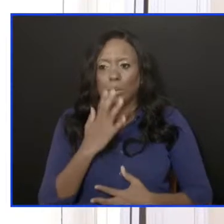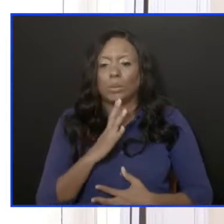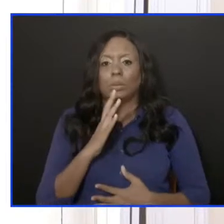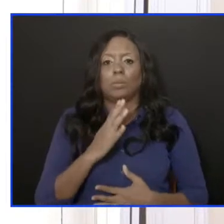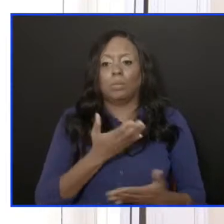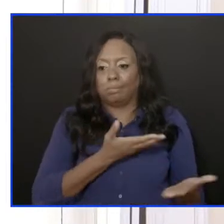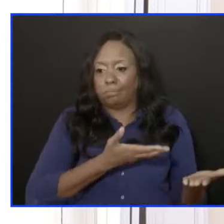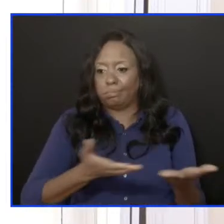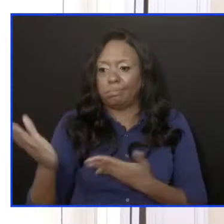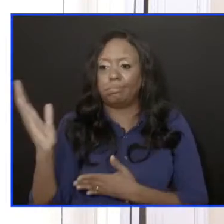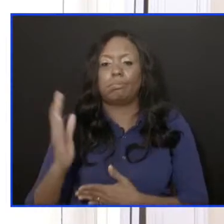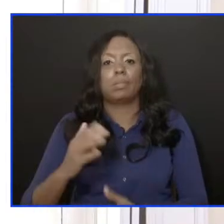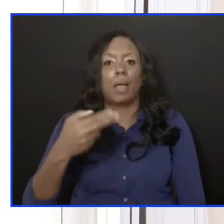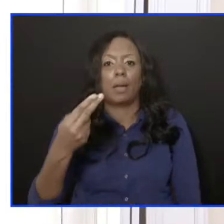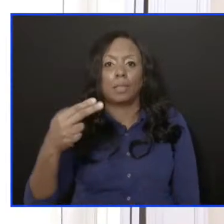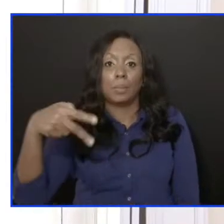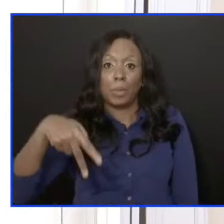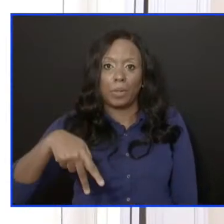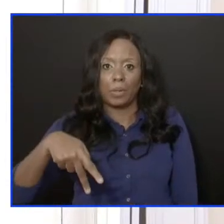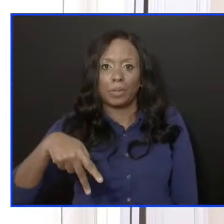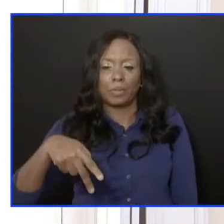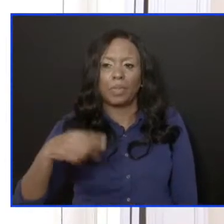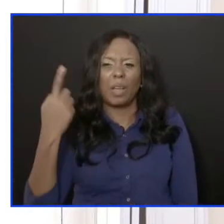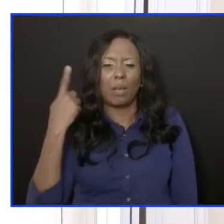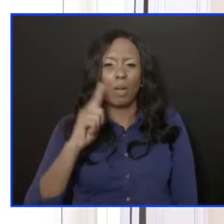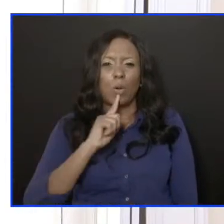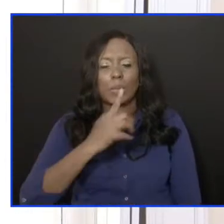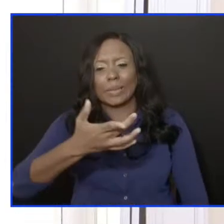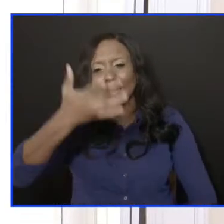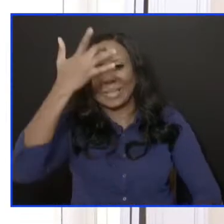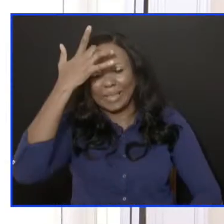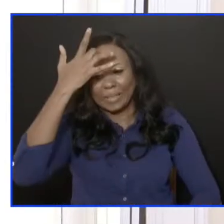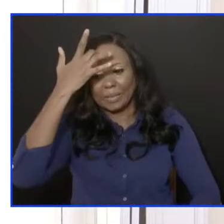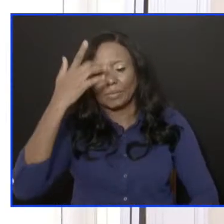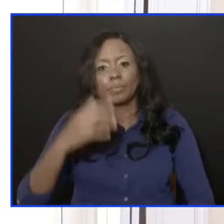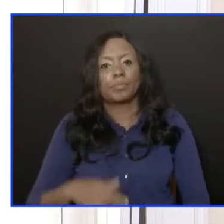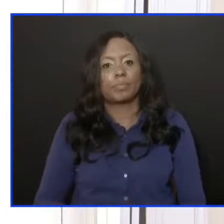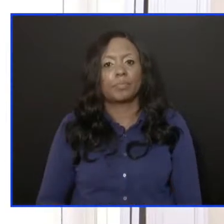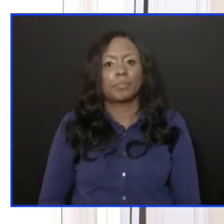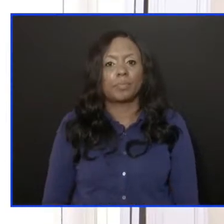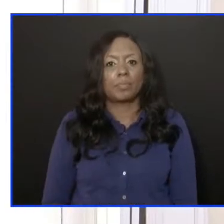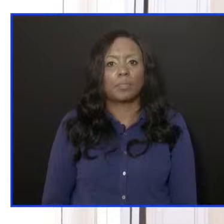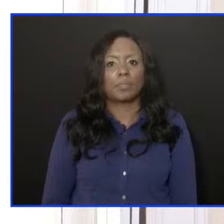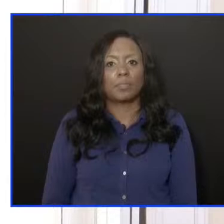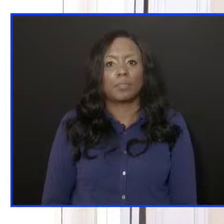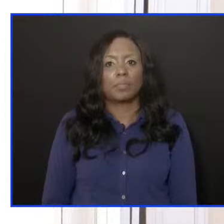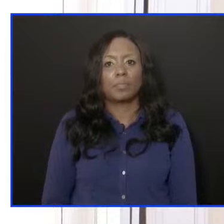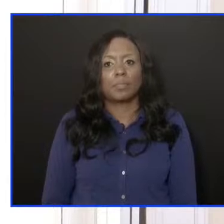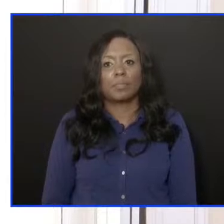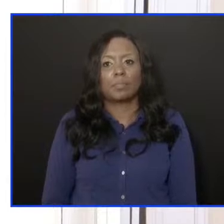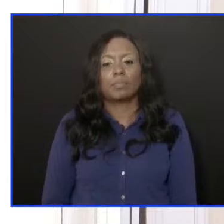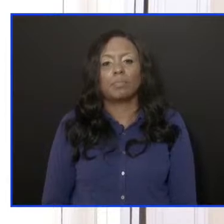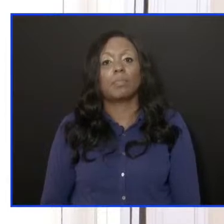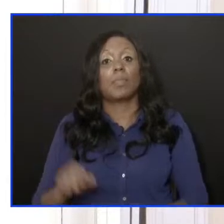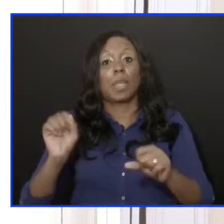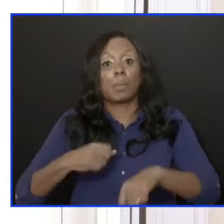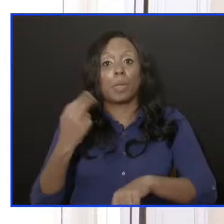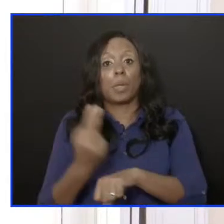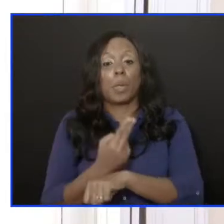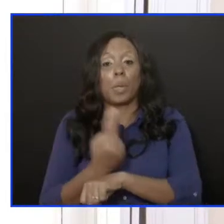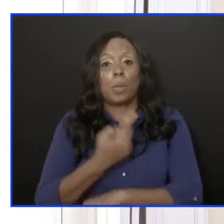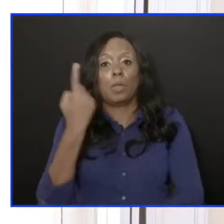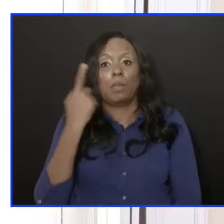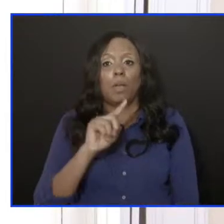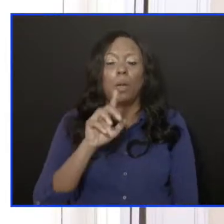and secondary on the top floor, and that will carry us to well over 150 beds at Harrison's Point that will